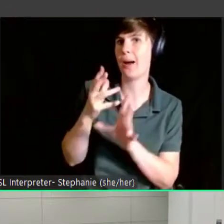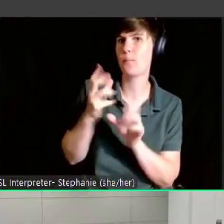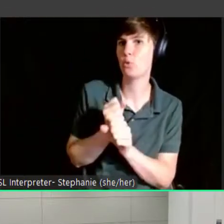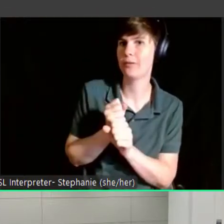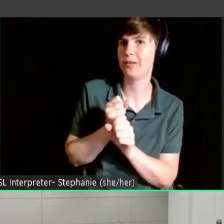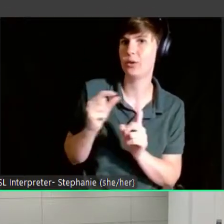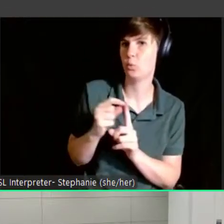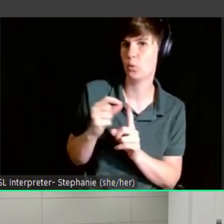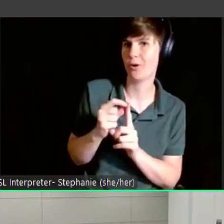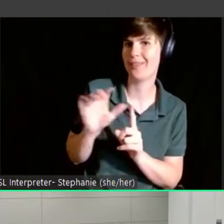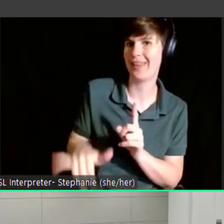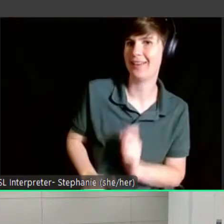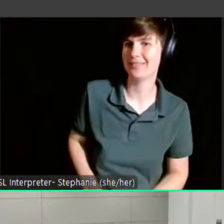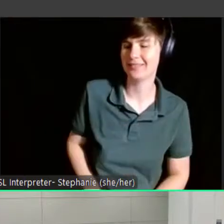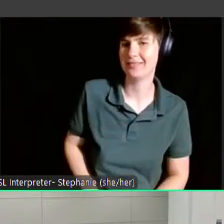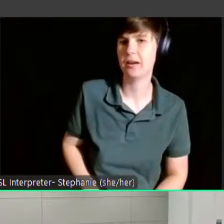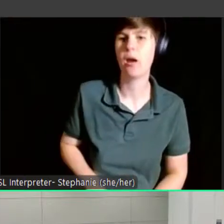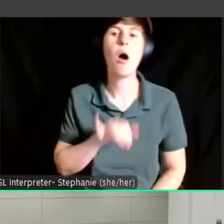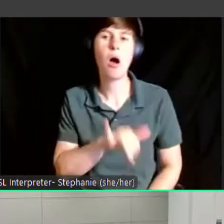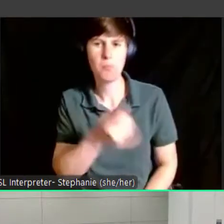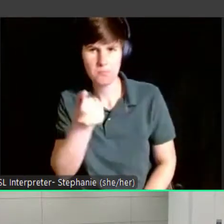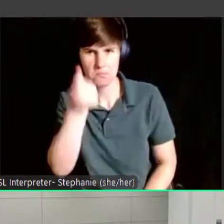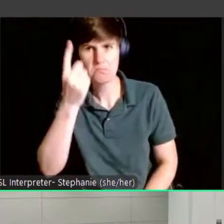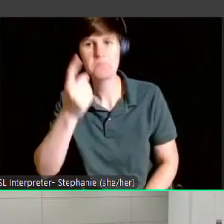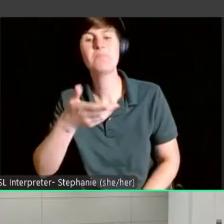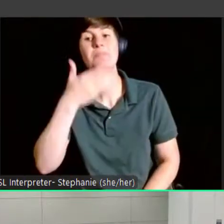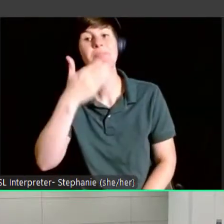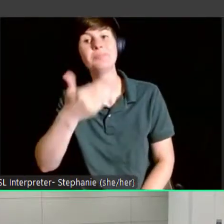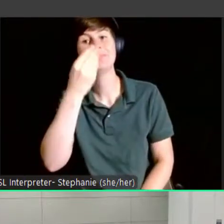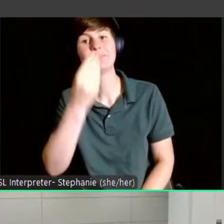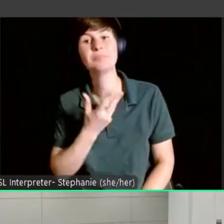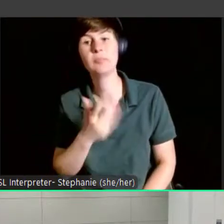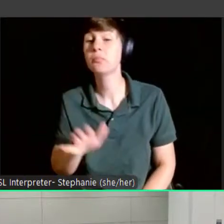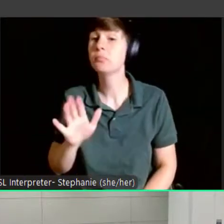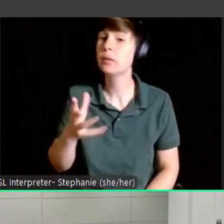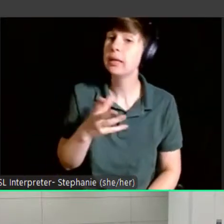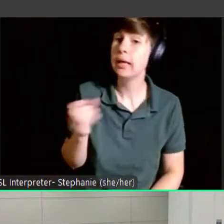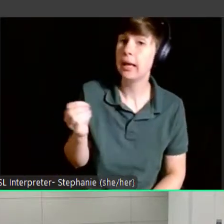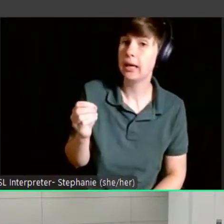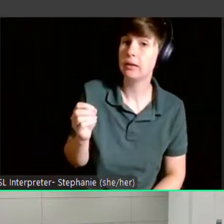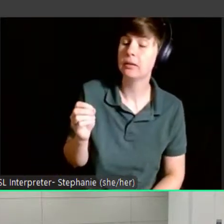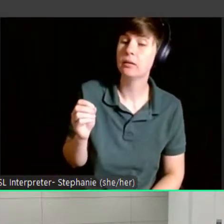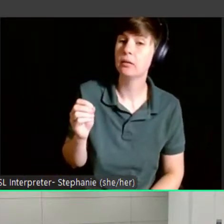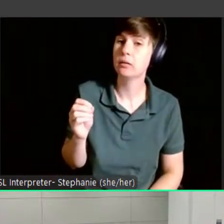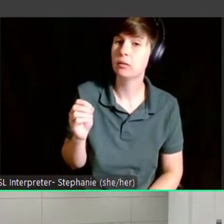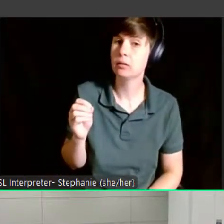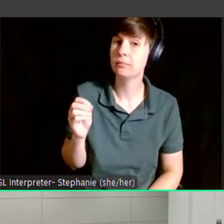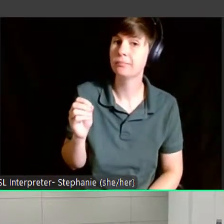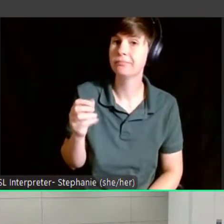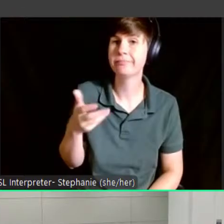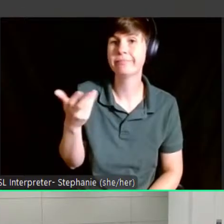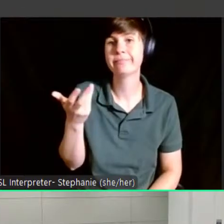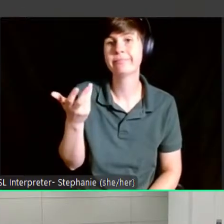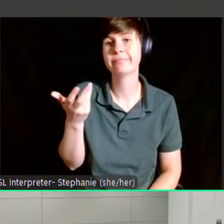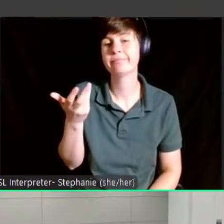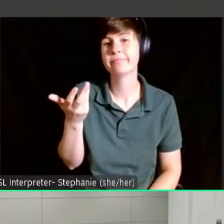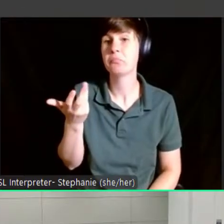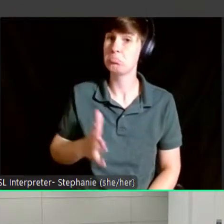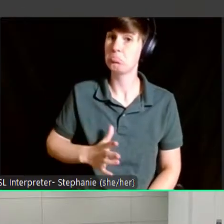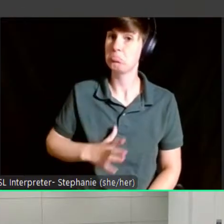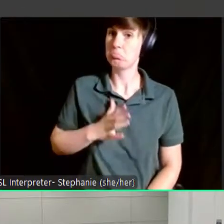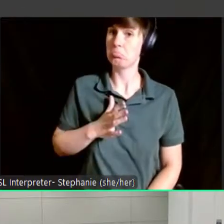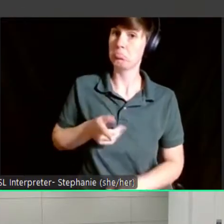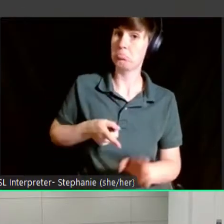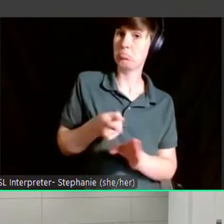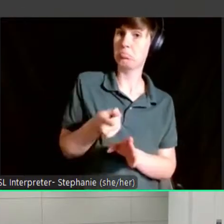word form. Got it. Great. Thank you. But there are also professional, like there are professionals